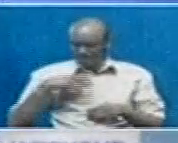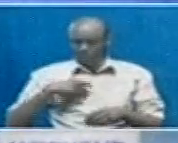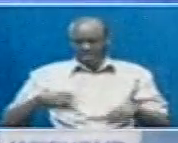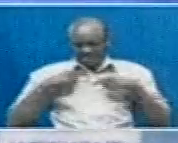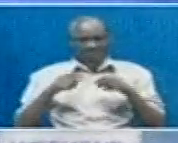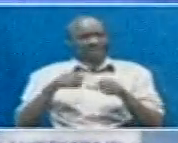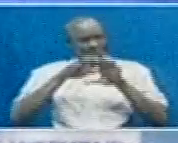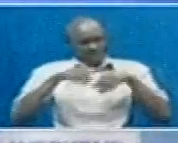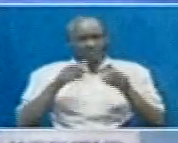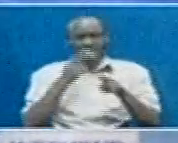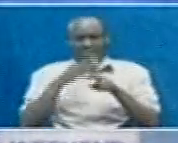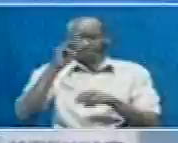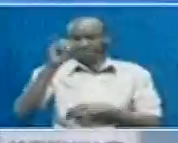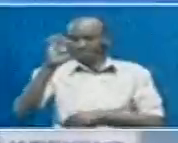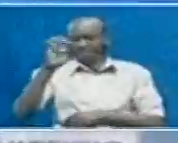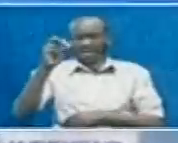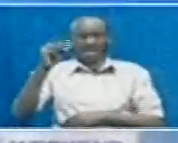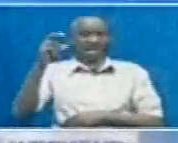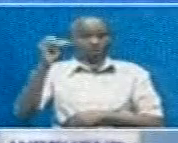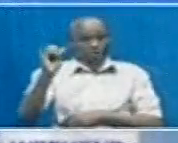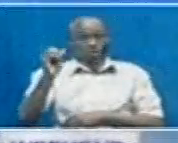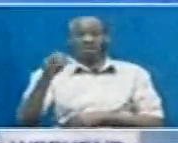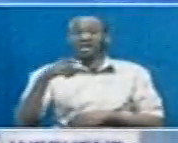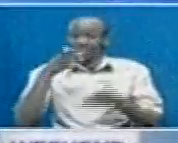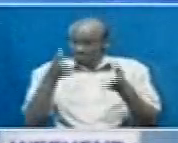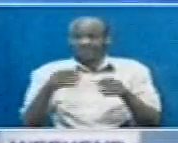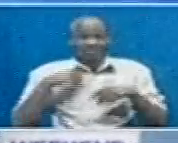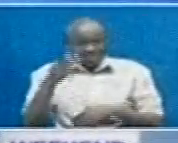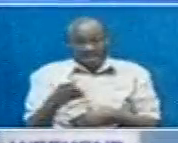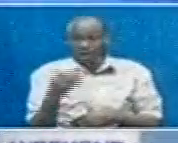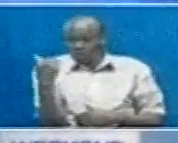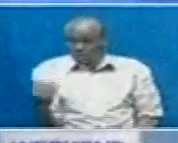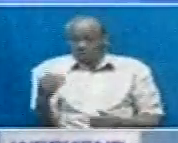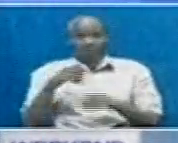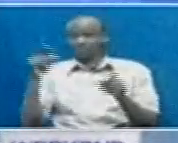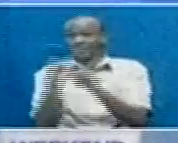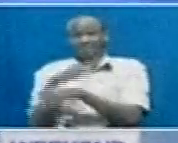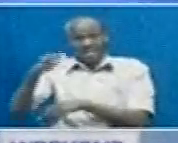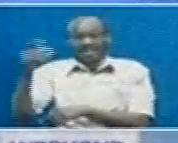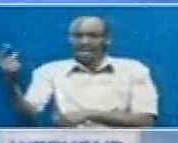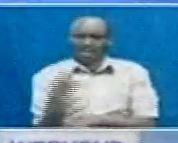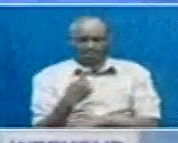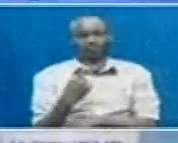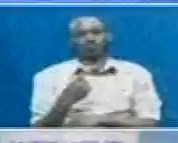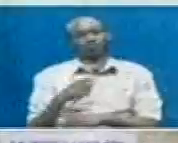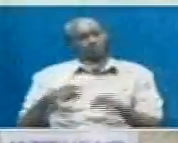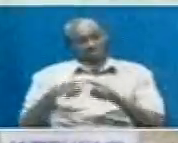the 6 were in a group of rowdy youth sent to torch their houses. KTN's Ashamwilu reports.